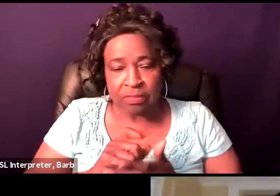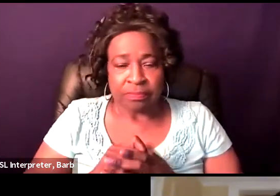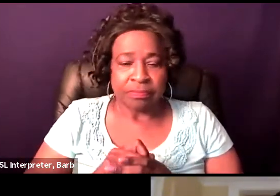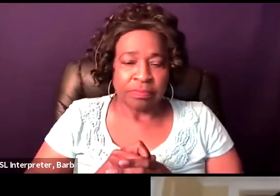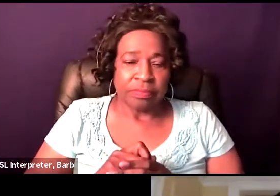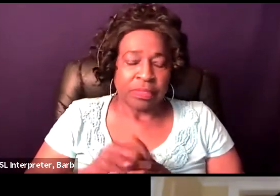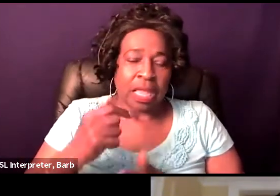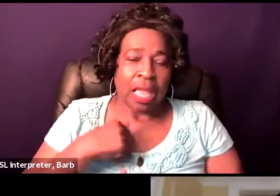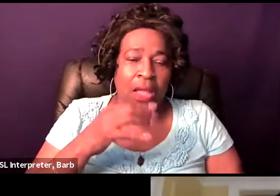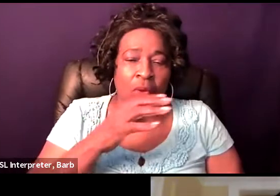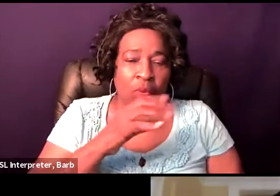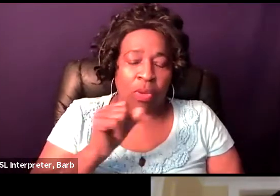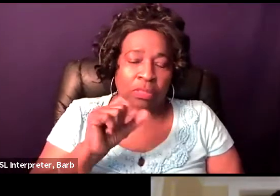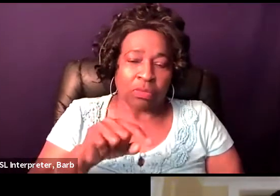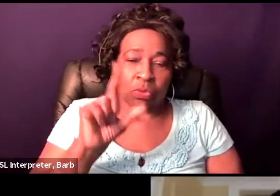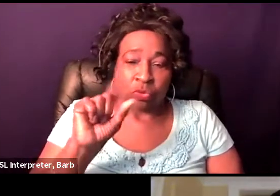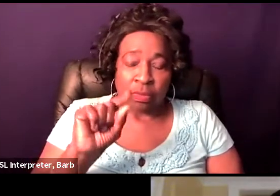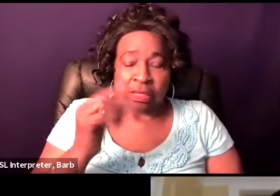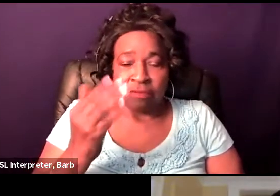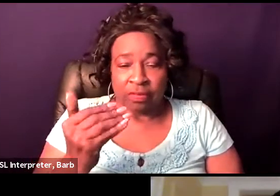was, it was 2015.